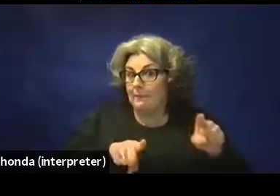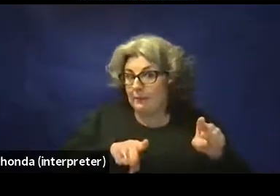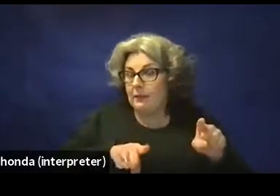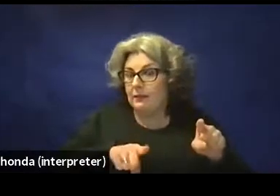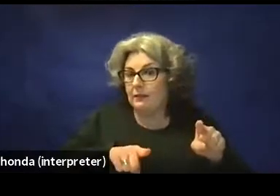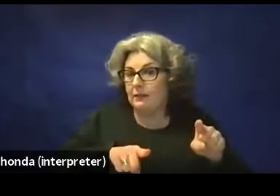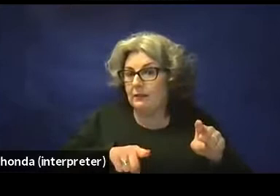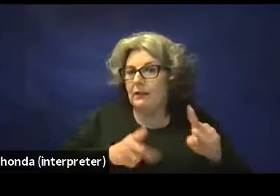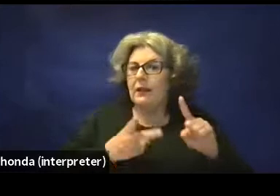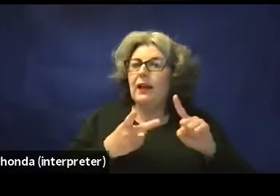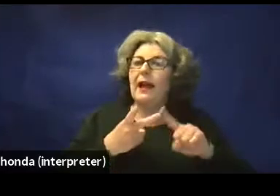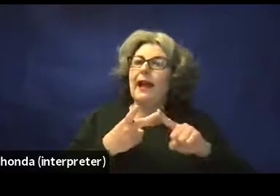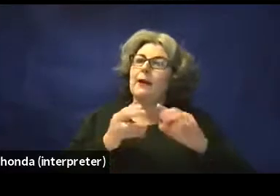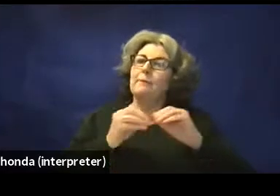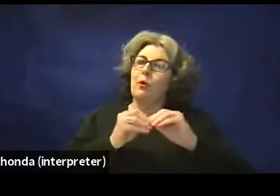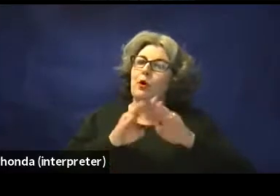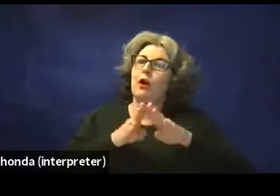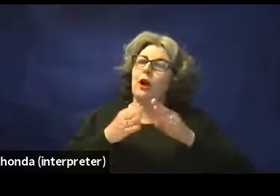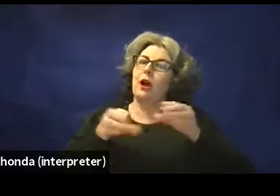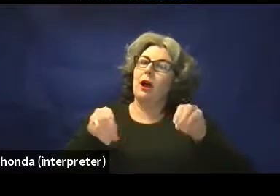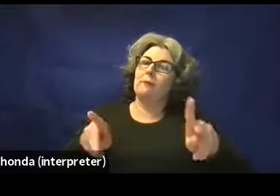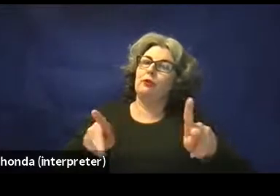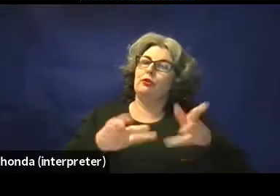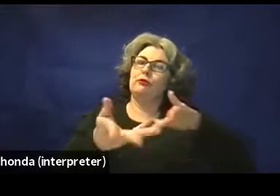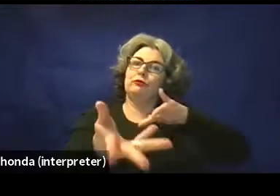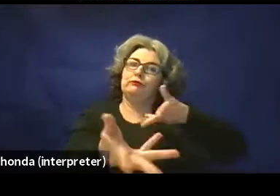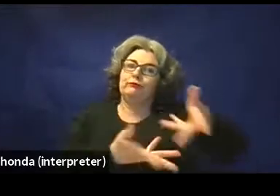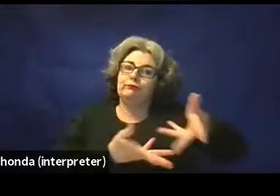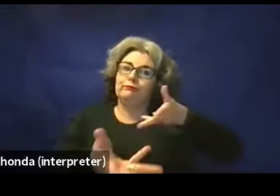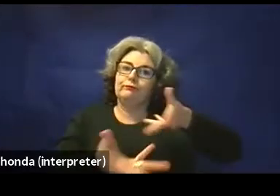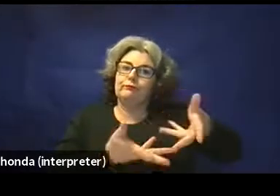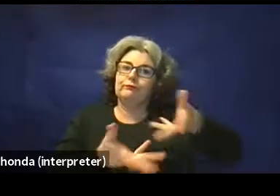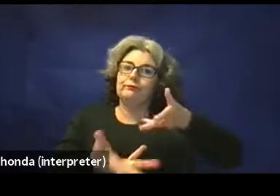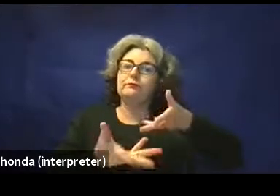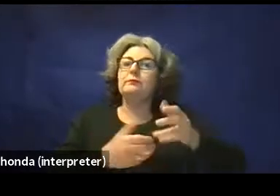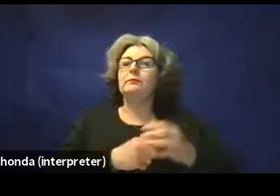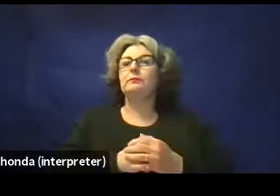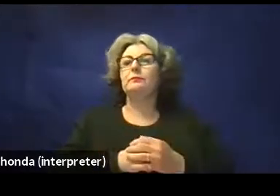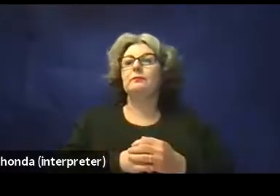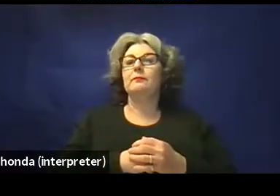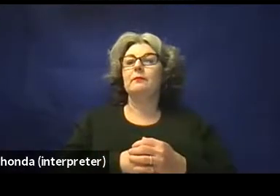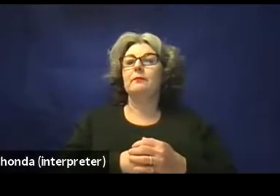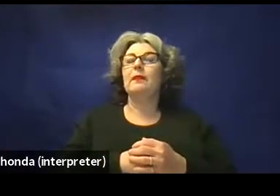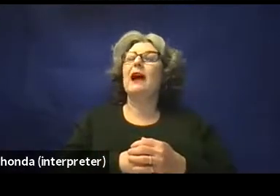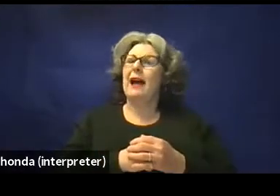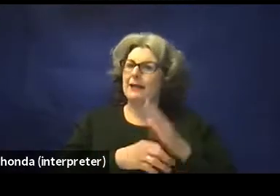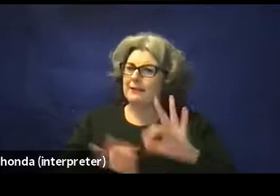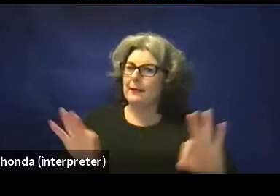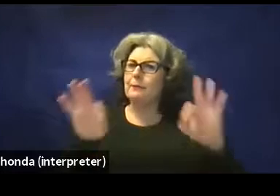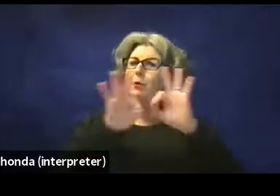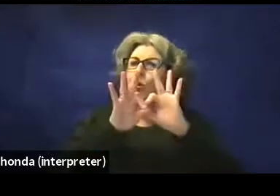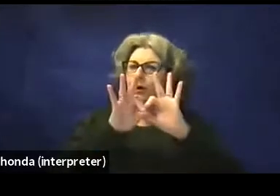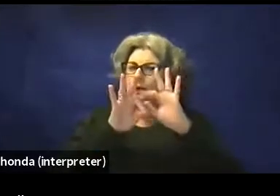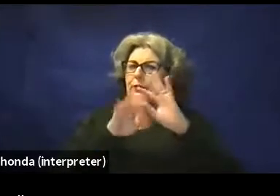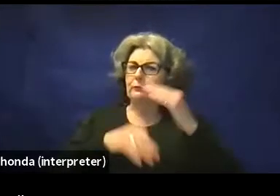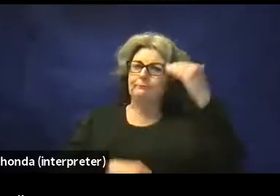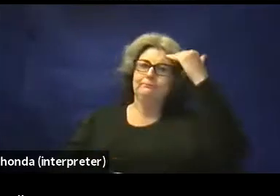it just gives an open dialogue. I think it's about being mindful of the impact